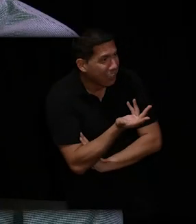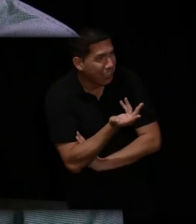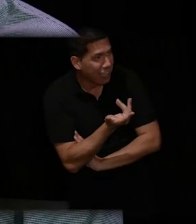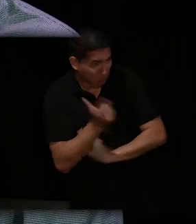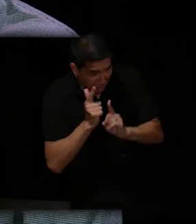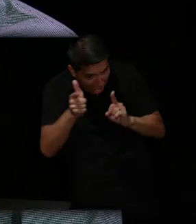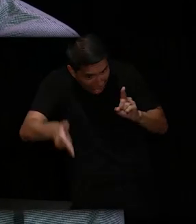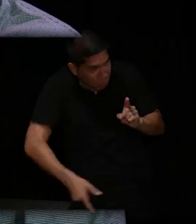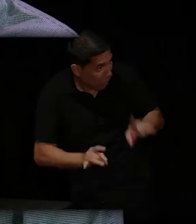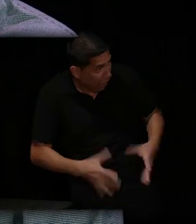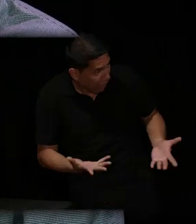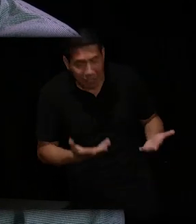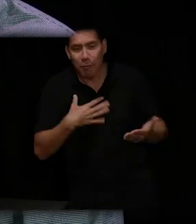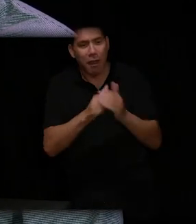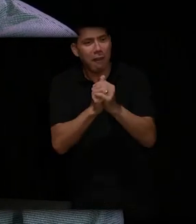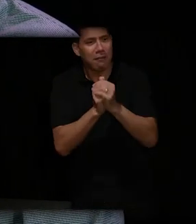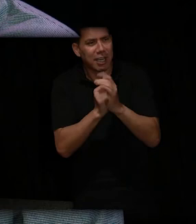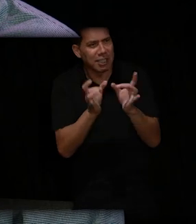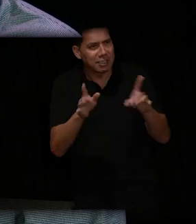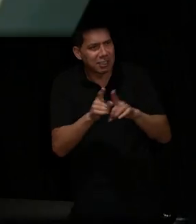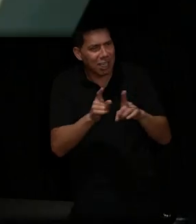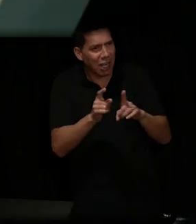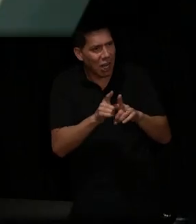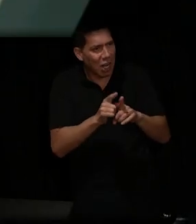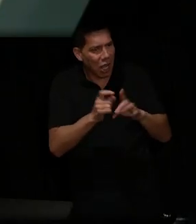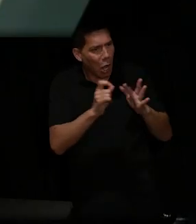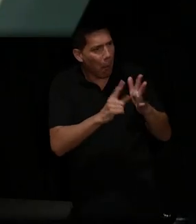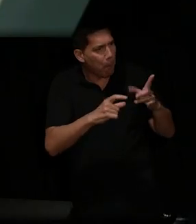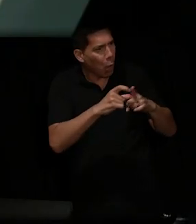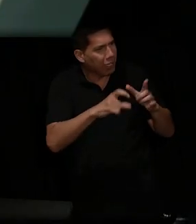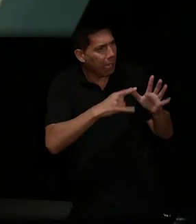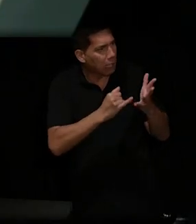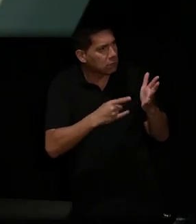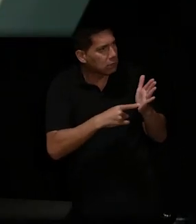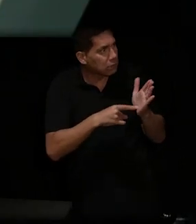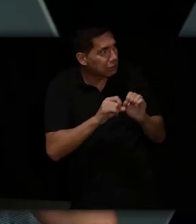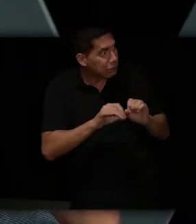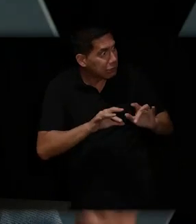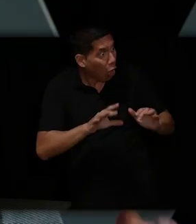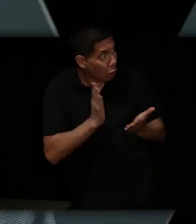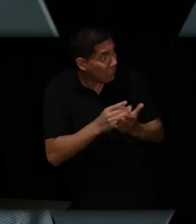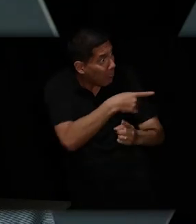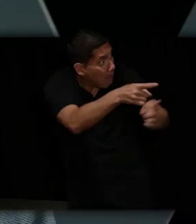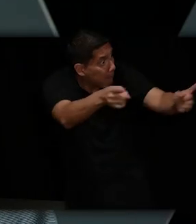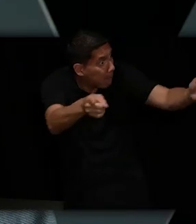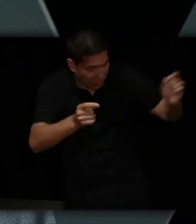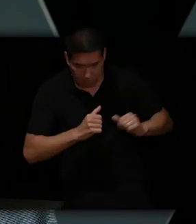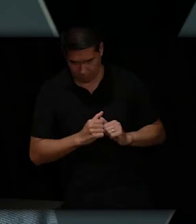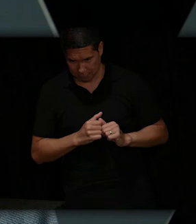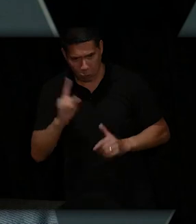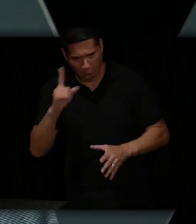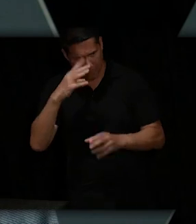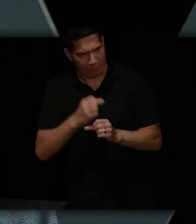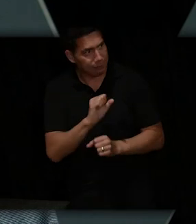who've started a prominent podcast. Oh, really? It yes. was them. That's my understanding. I don't know.